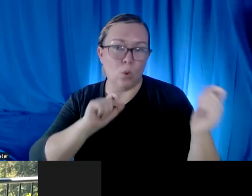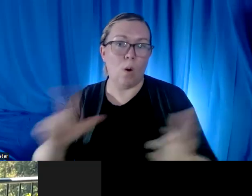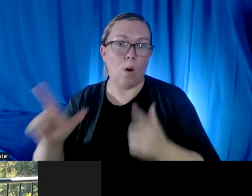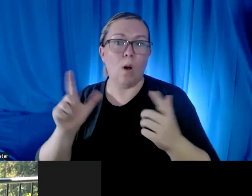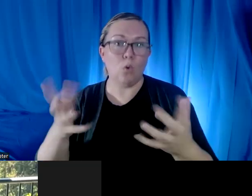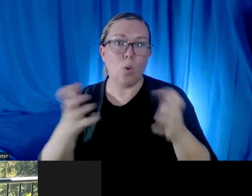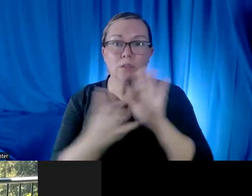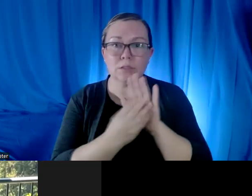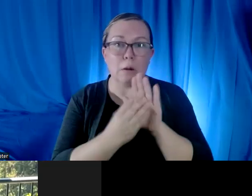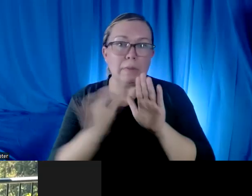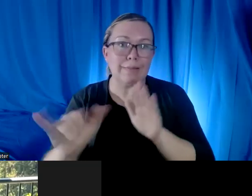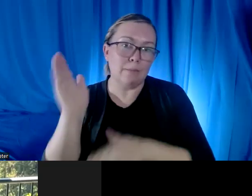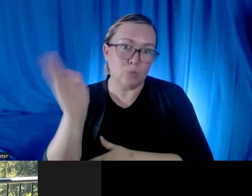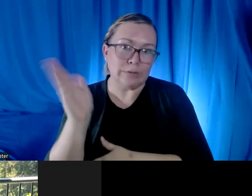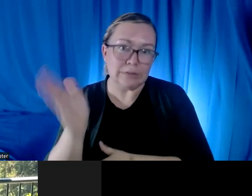copy of it.